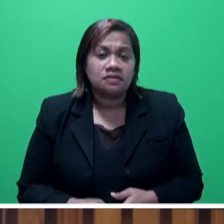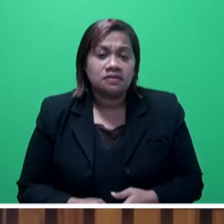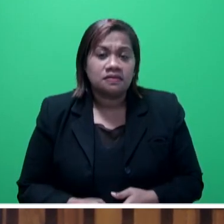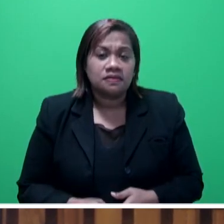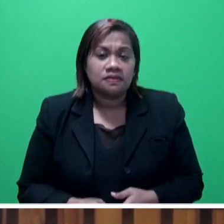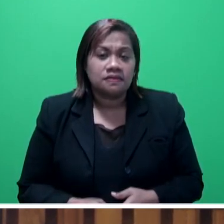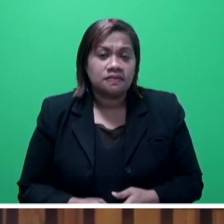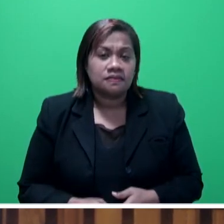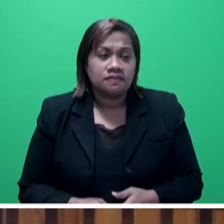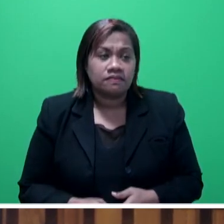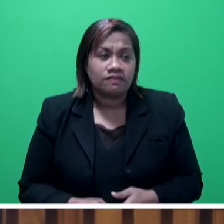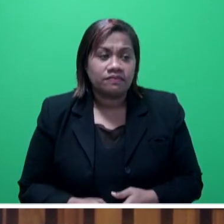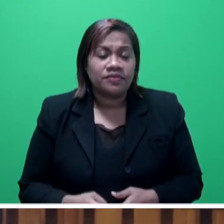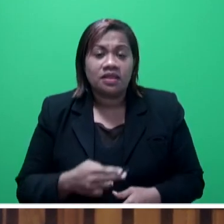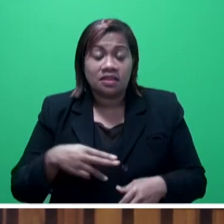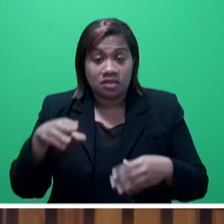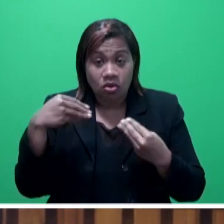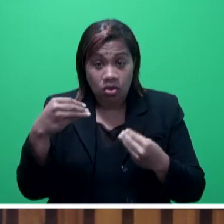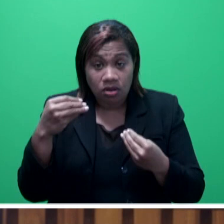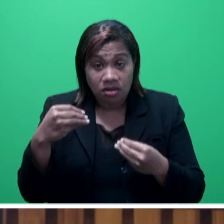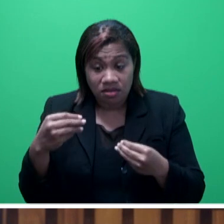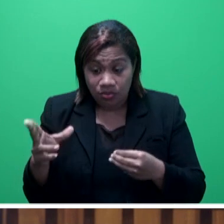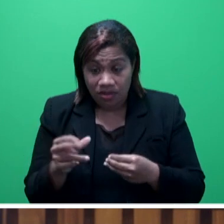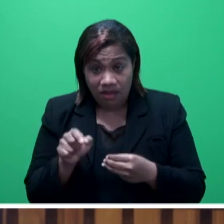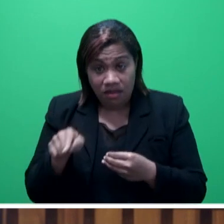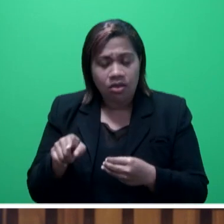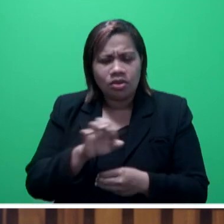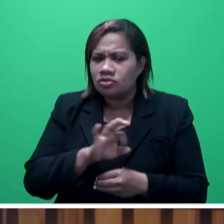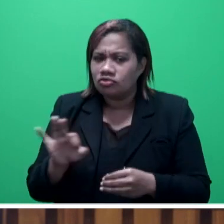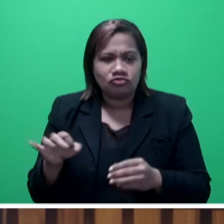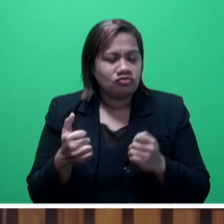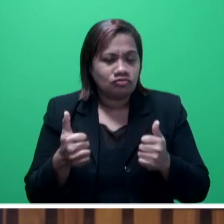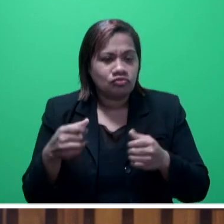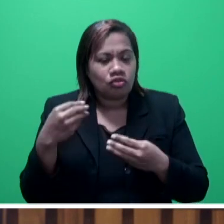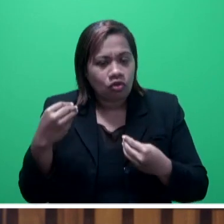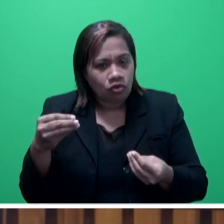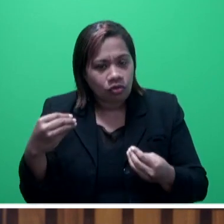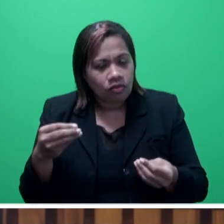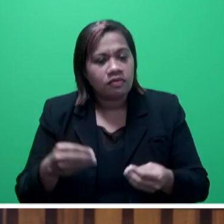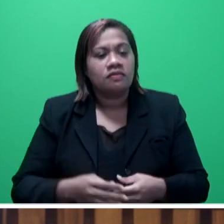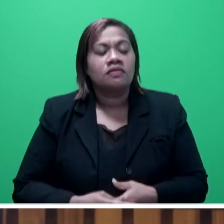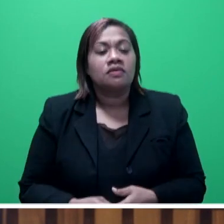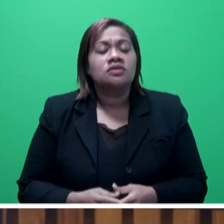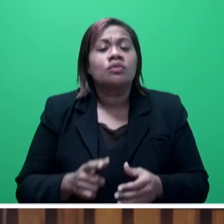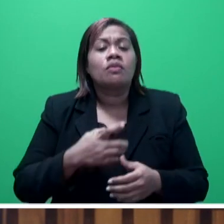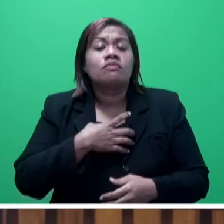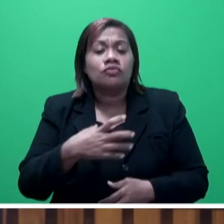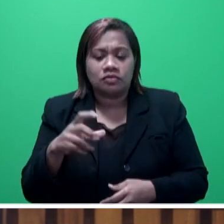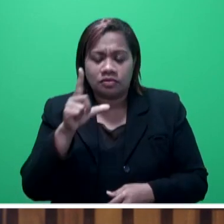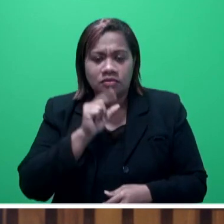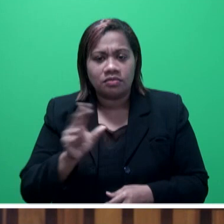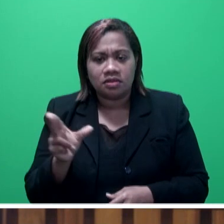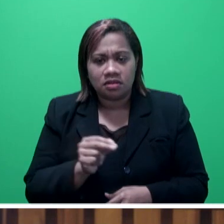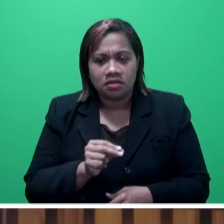frankly, the audit that was done was not a very good audit. We believe that a lot more could have been done by the Auditor General's office.